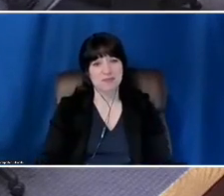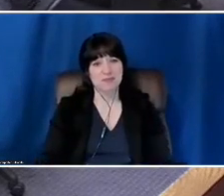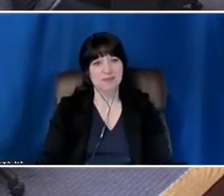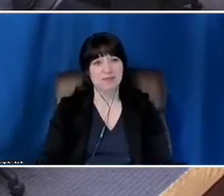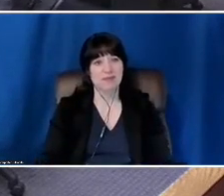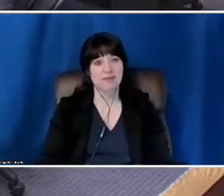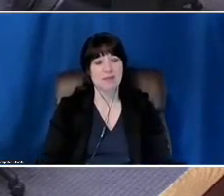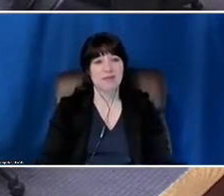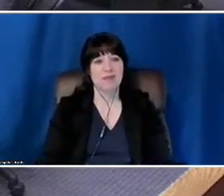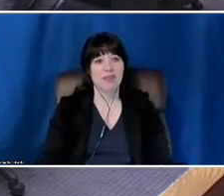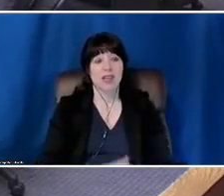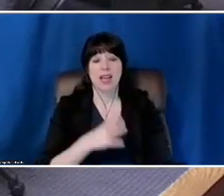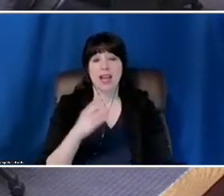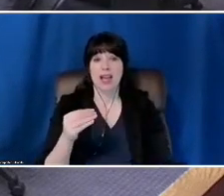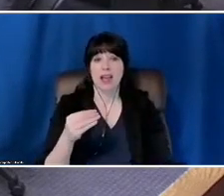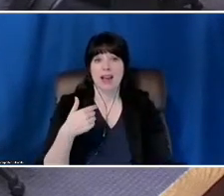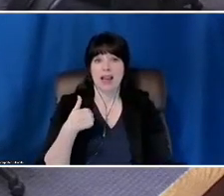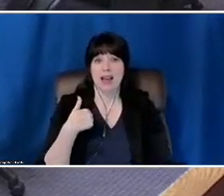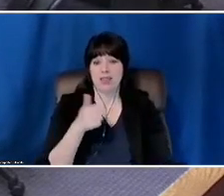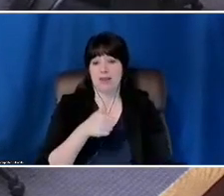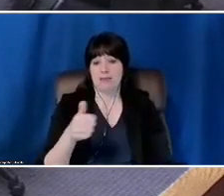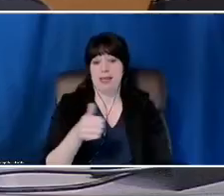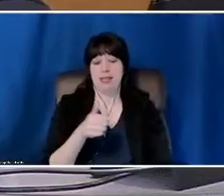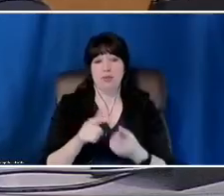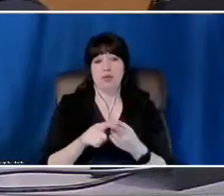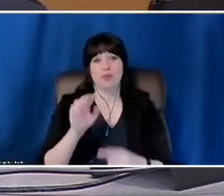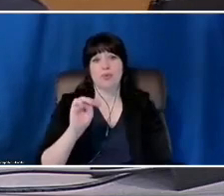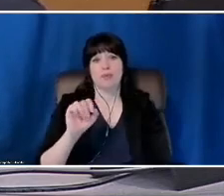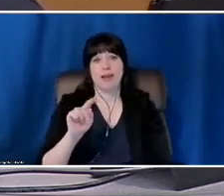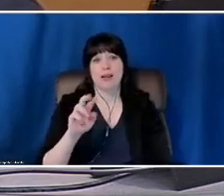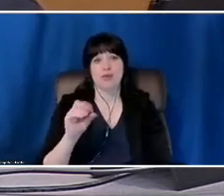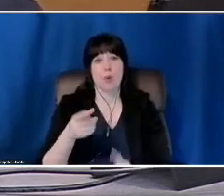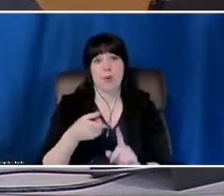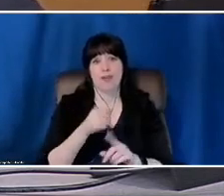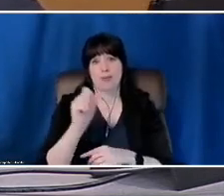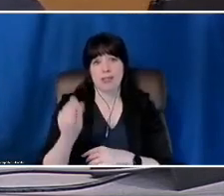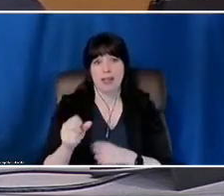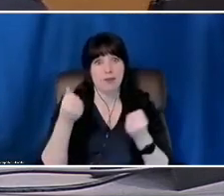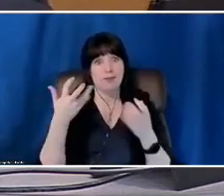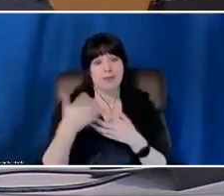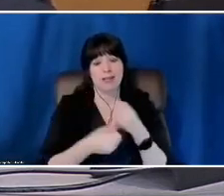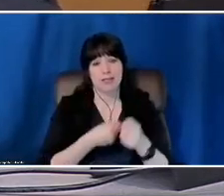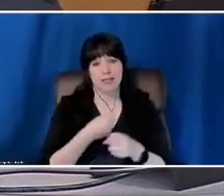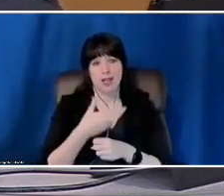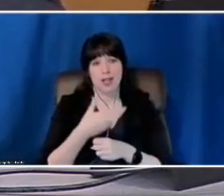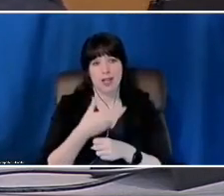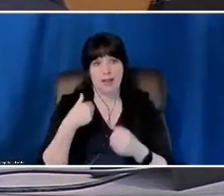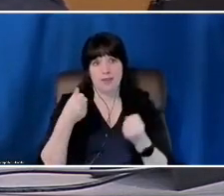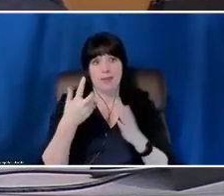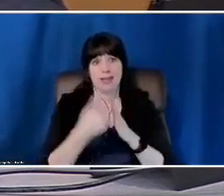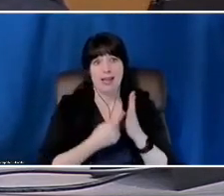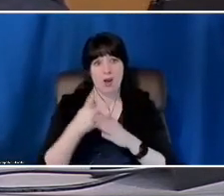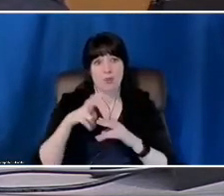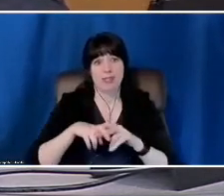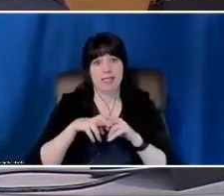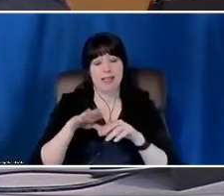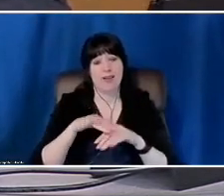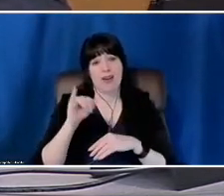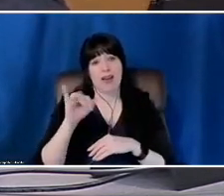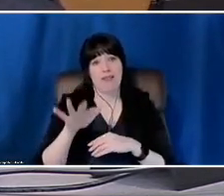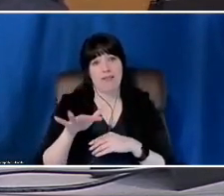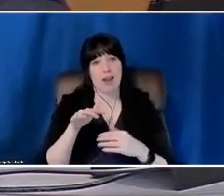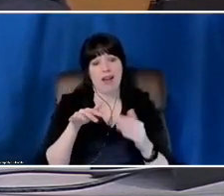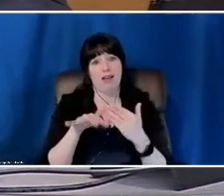And having commuted to the metro area from Salem for a number of years and having spent many hours sitting on I-5 in Wilsonville,